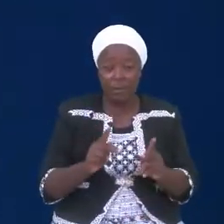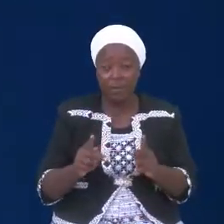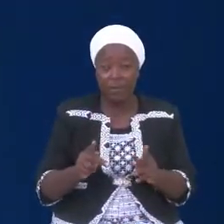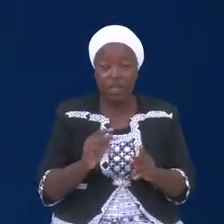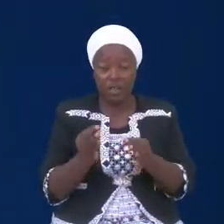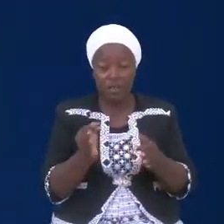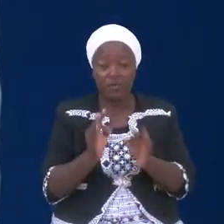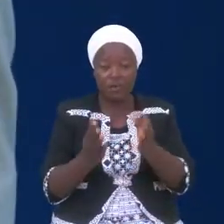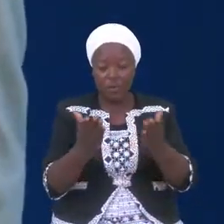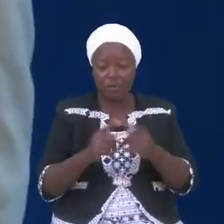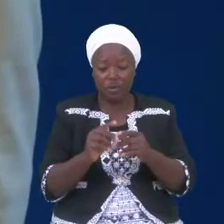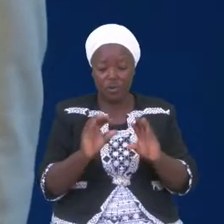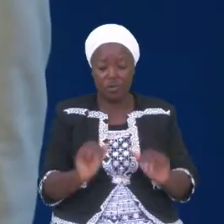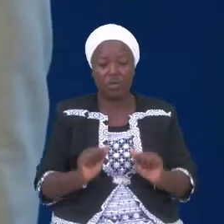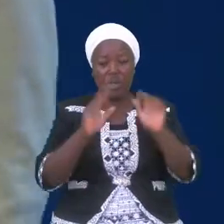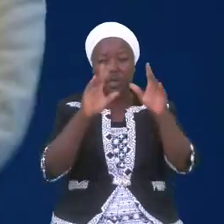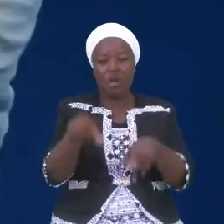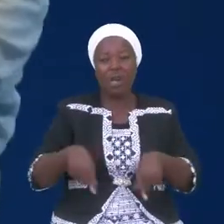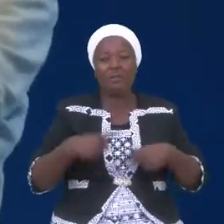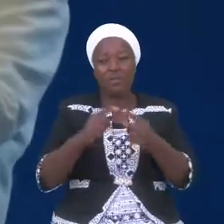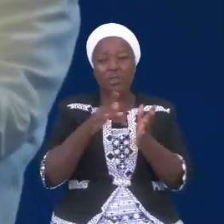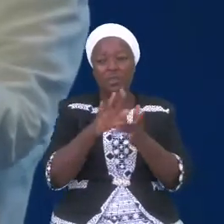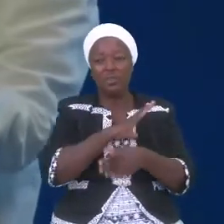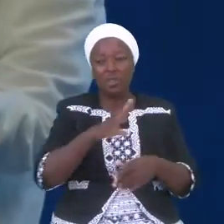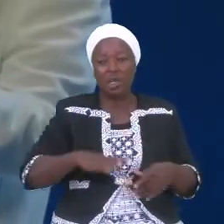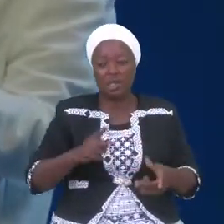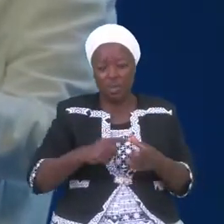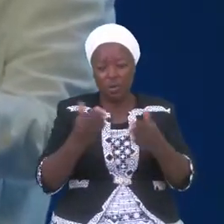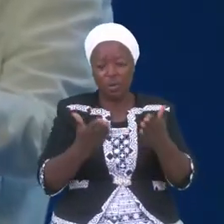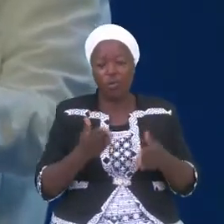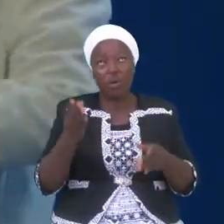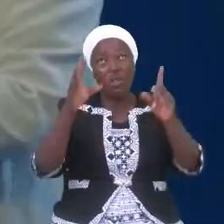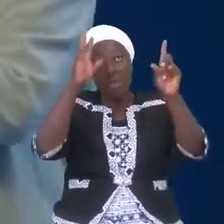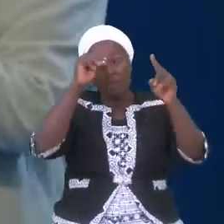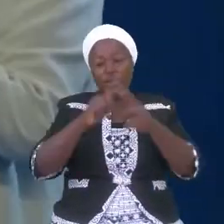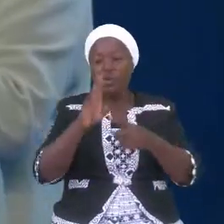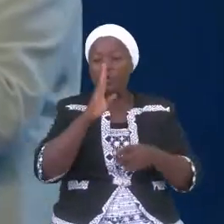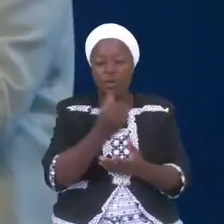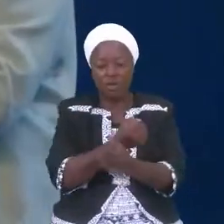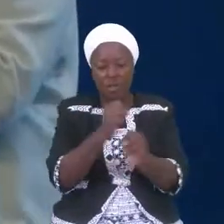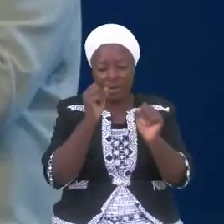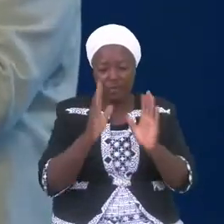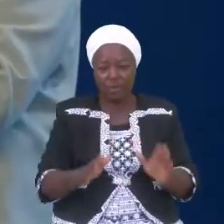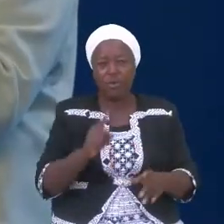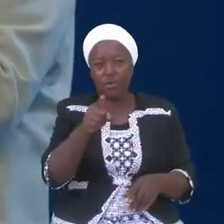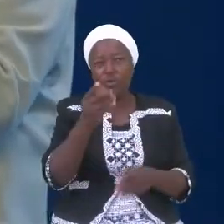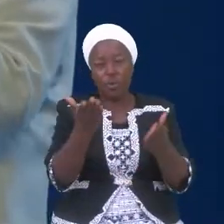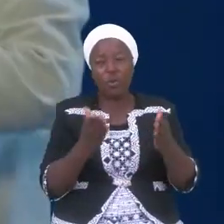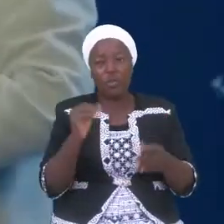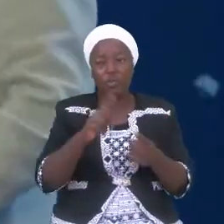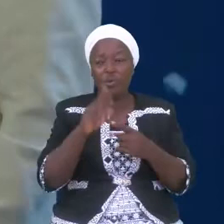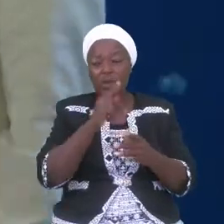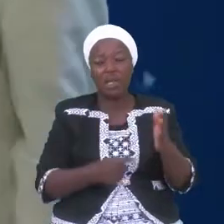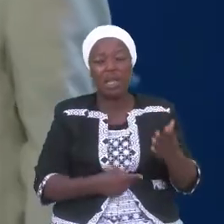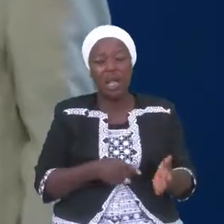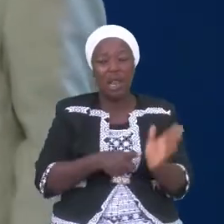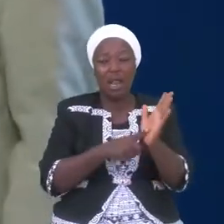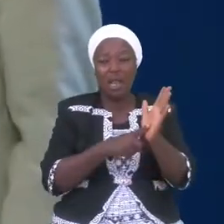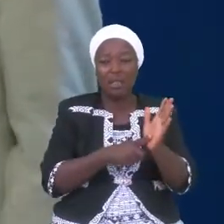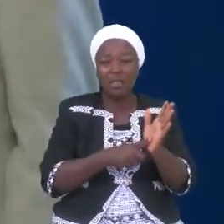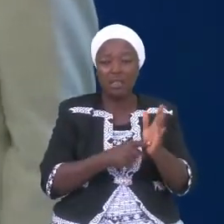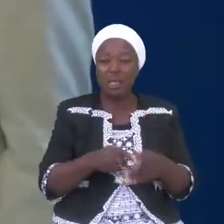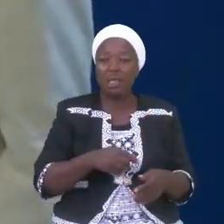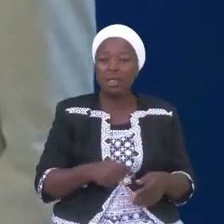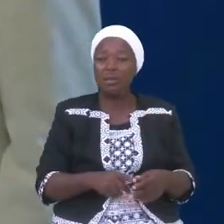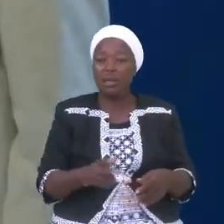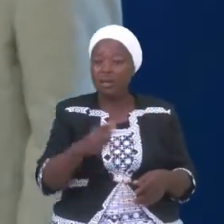your life to Christ, you want him to be your savior, you want him to be the Lamb of God who died for